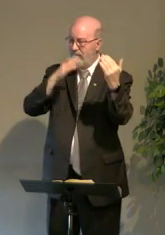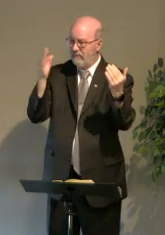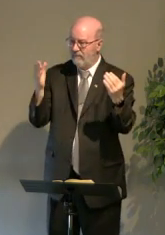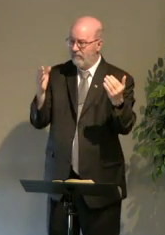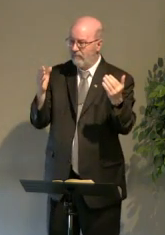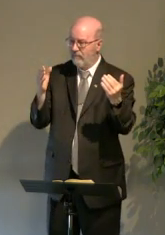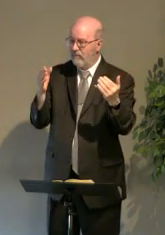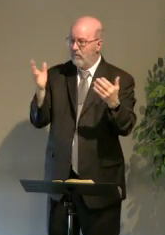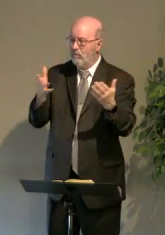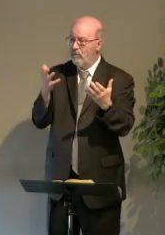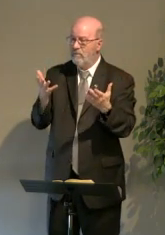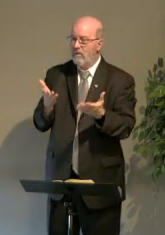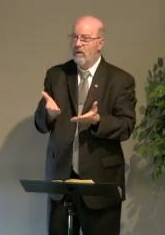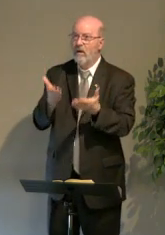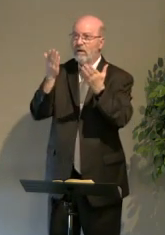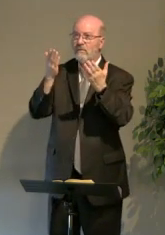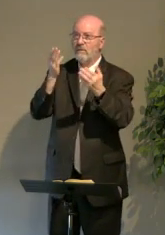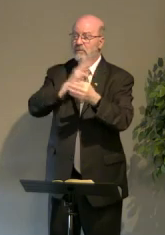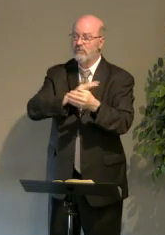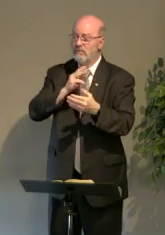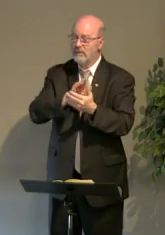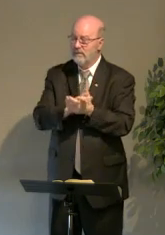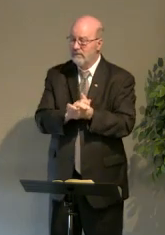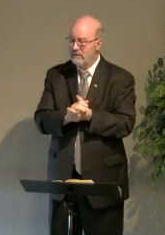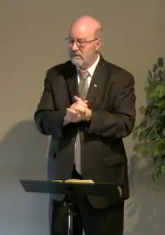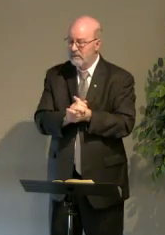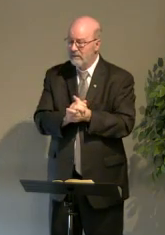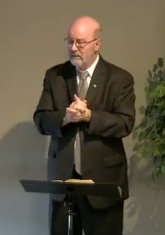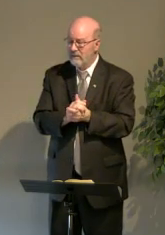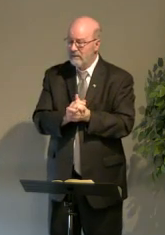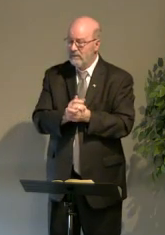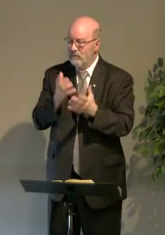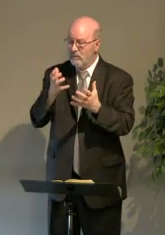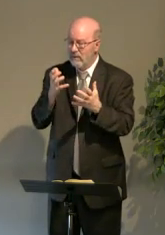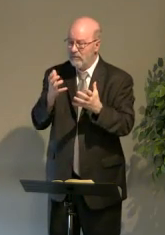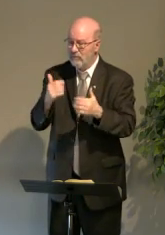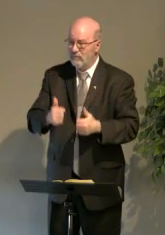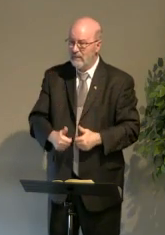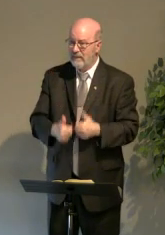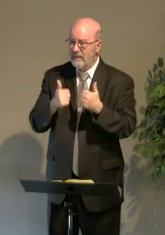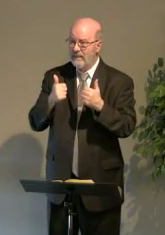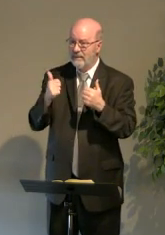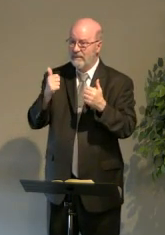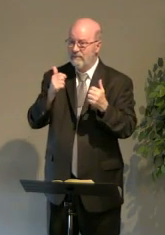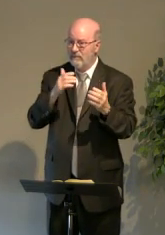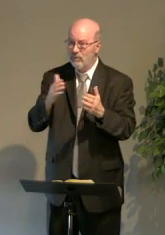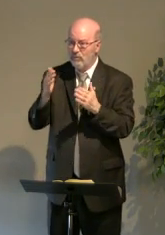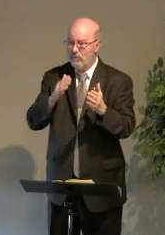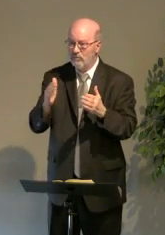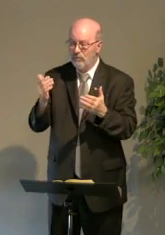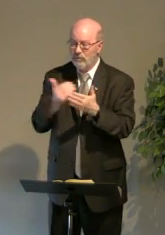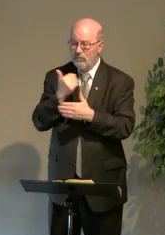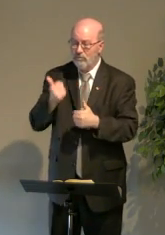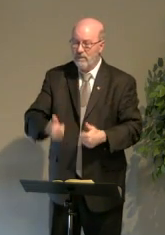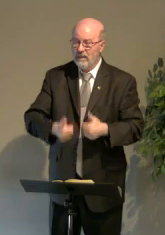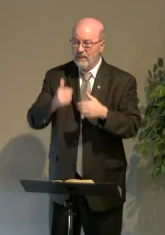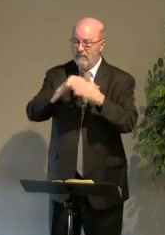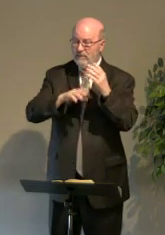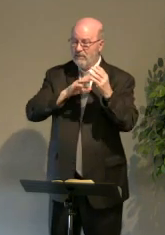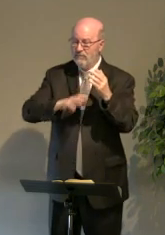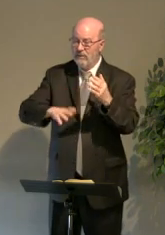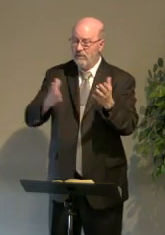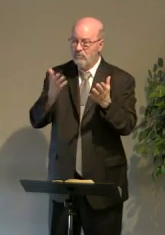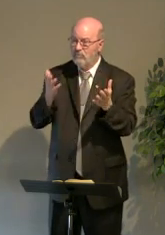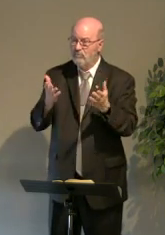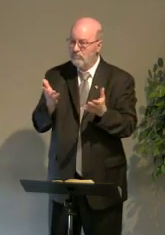is in heaven. What about our commitment to missions? You know, same thing. We're wanting to live in accordance to our new life in Christ. So I would